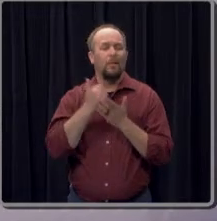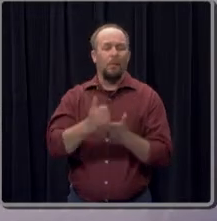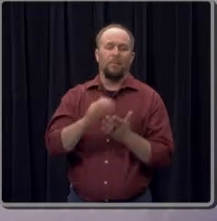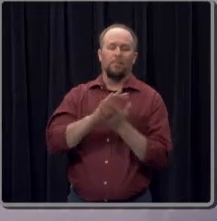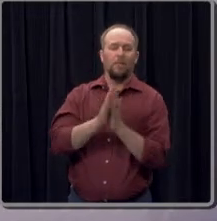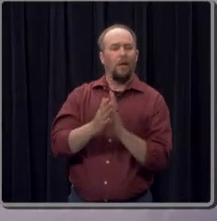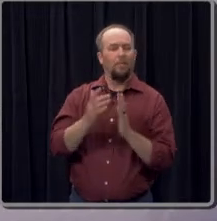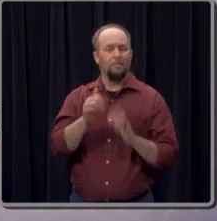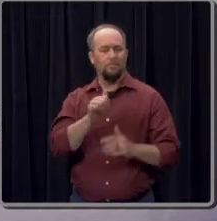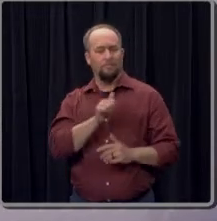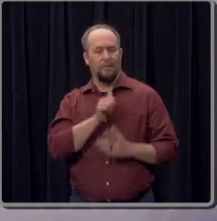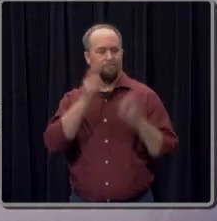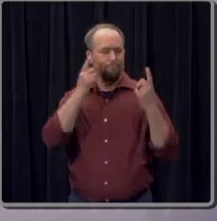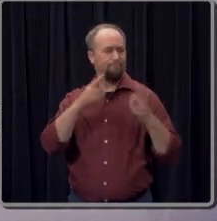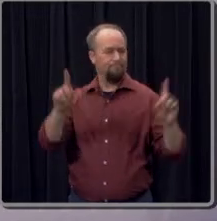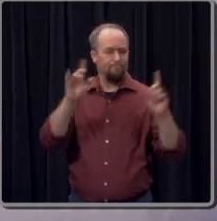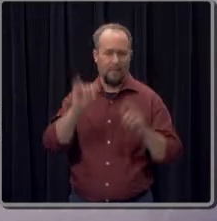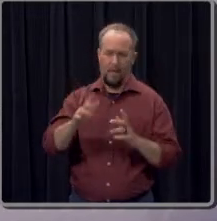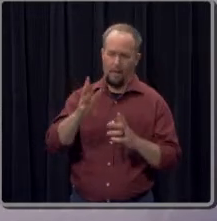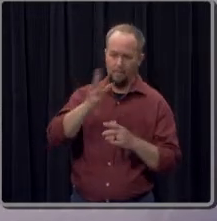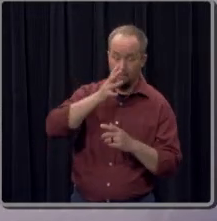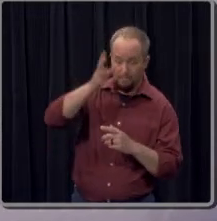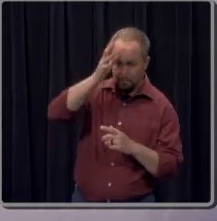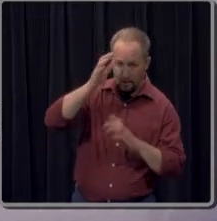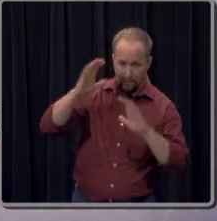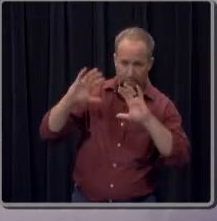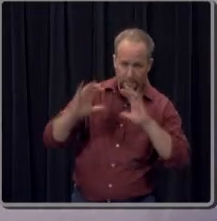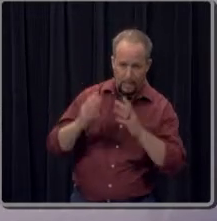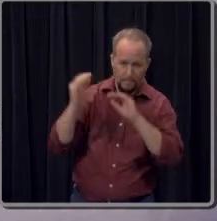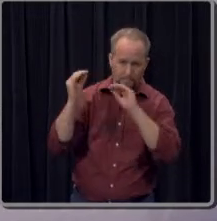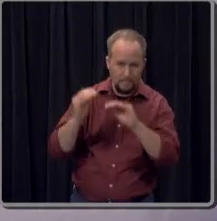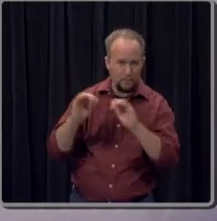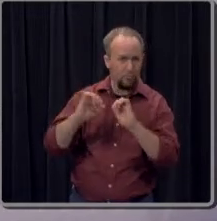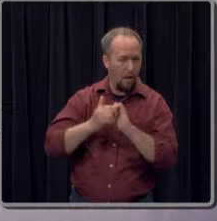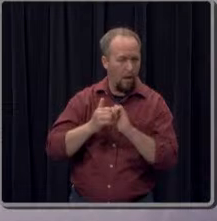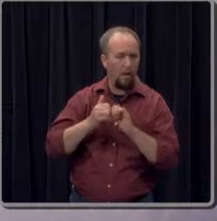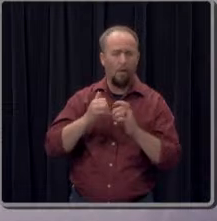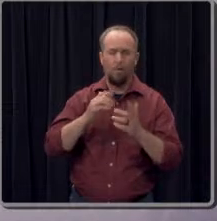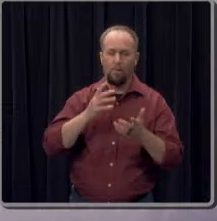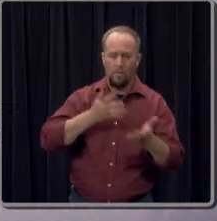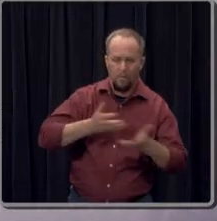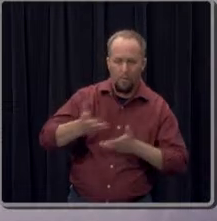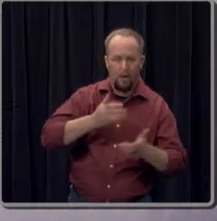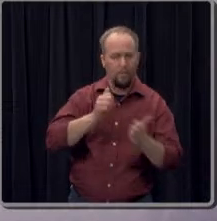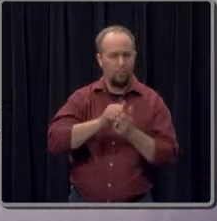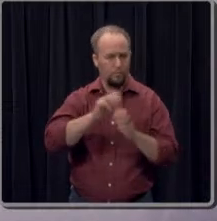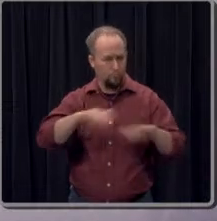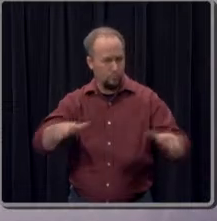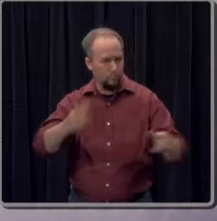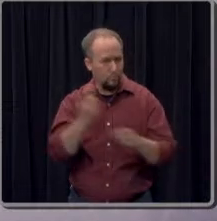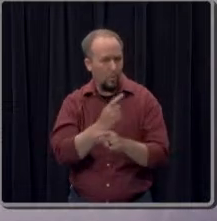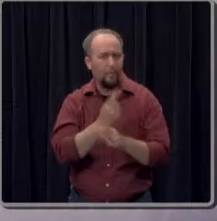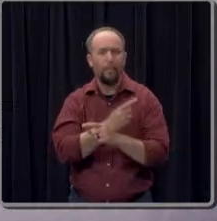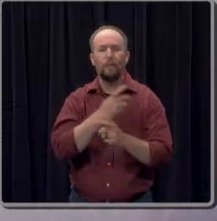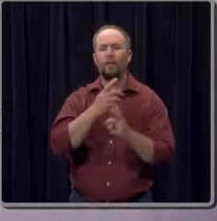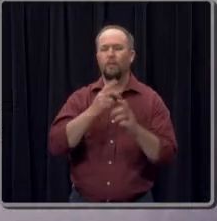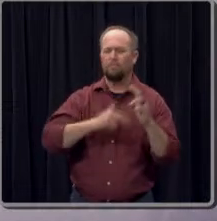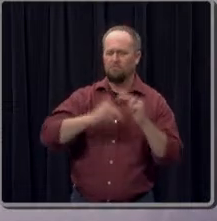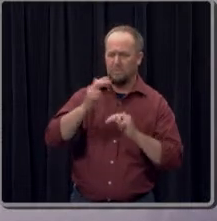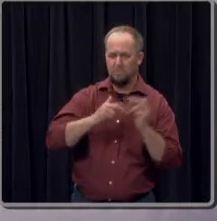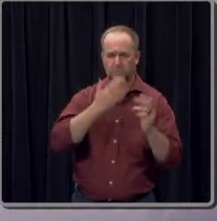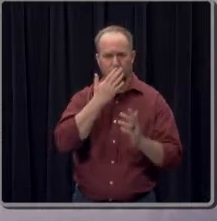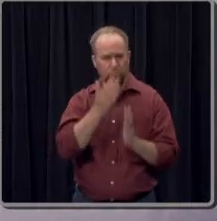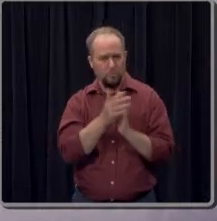with parenting classes and activities and teaching parents how to interact with their children appropriately and build those